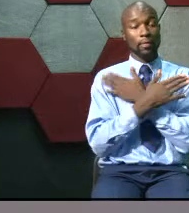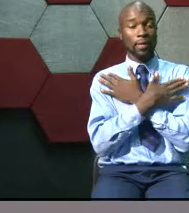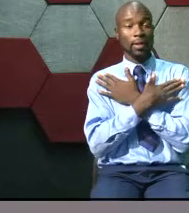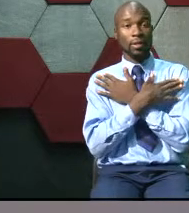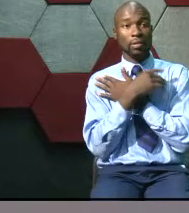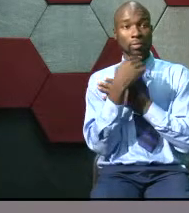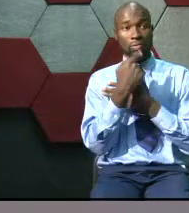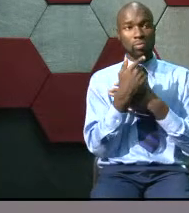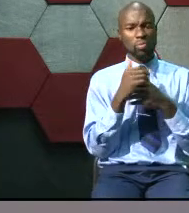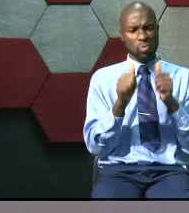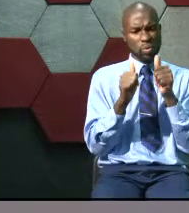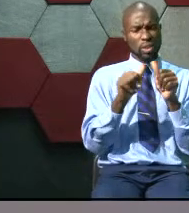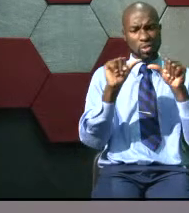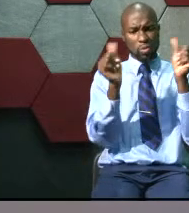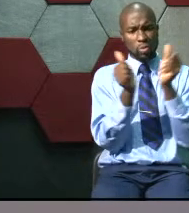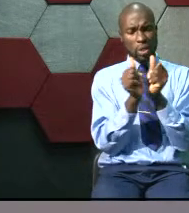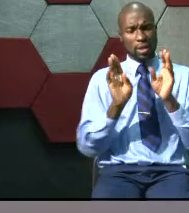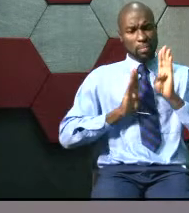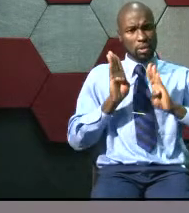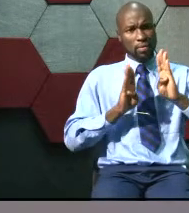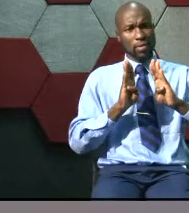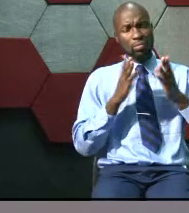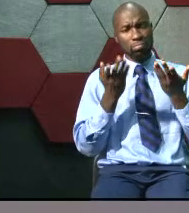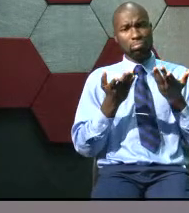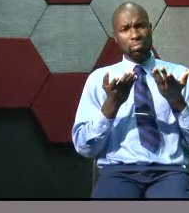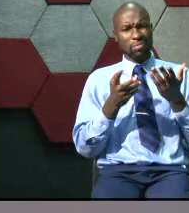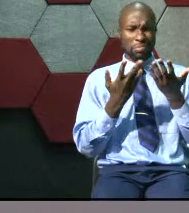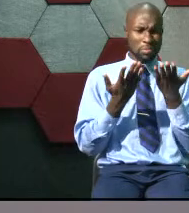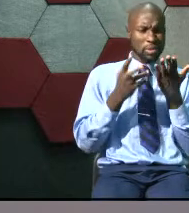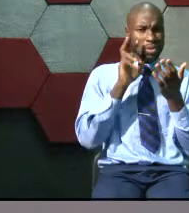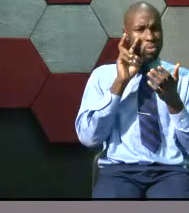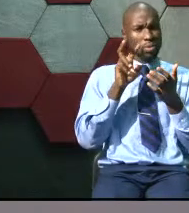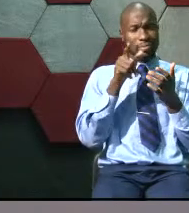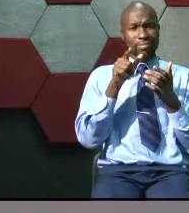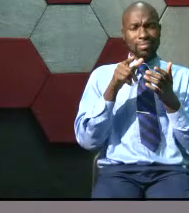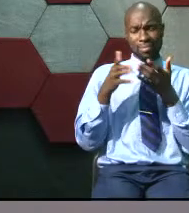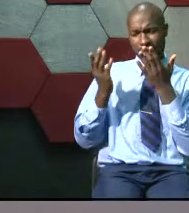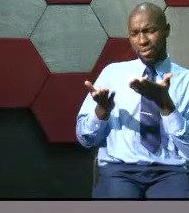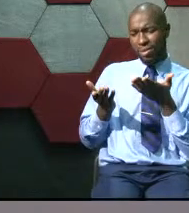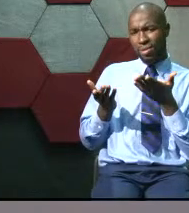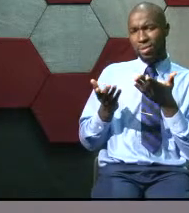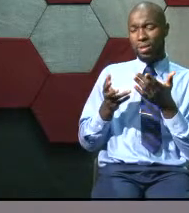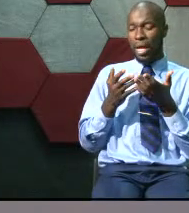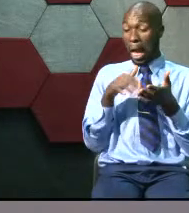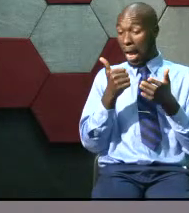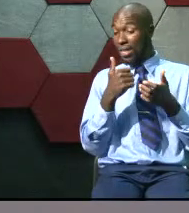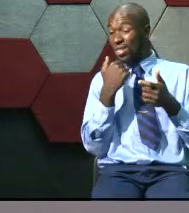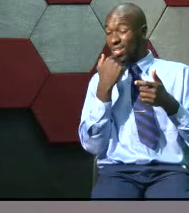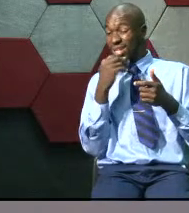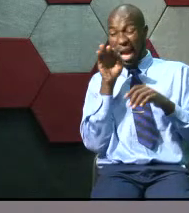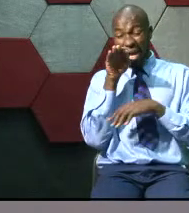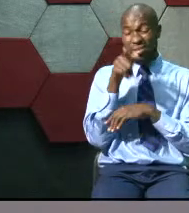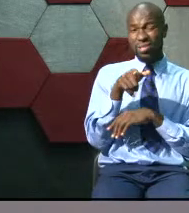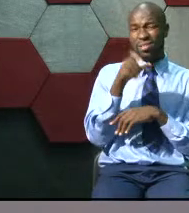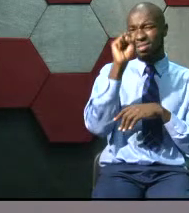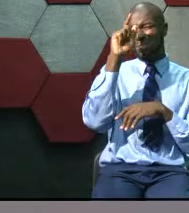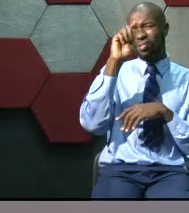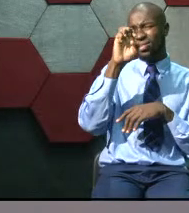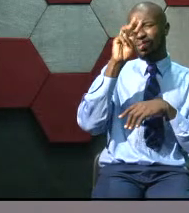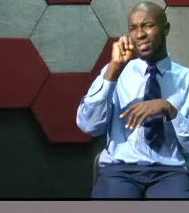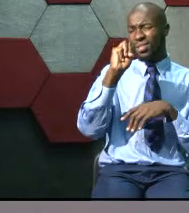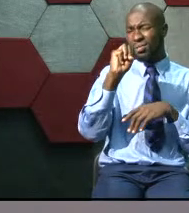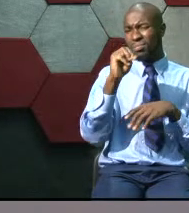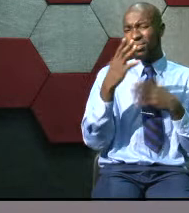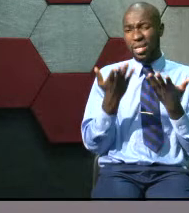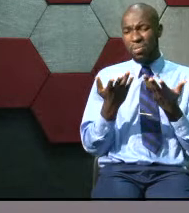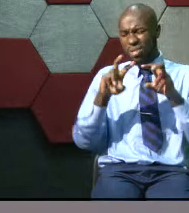behavioral category about? I know it's looking at, so this is people often ask, is that STEM? It's research, but a lot of the work here is